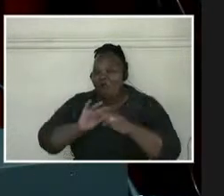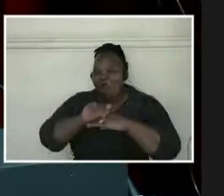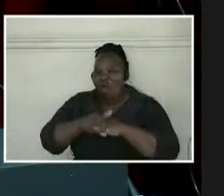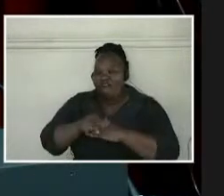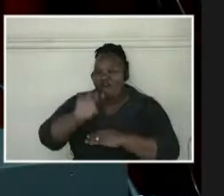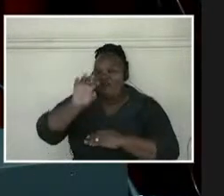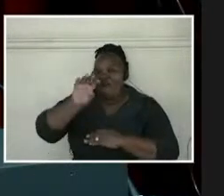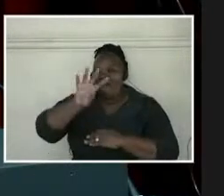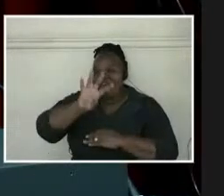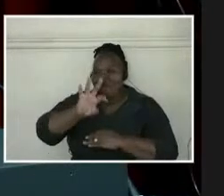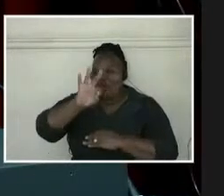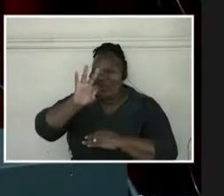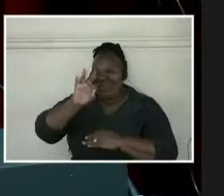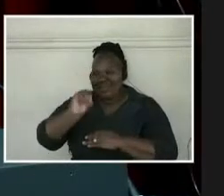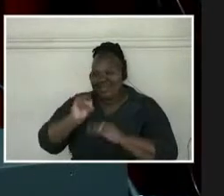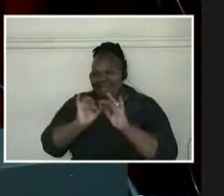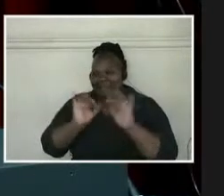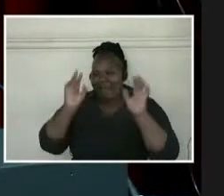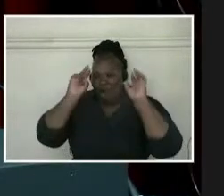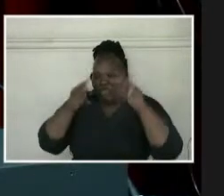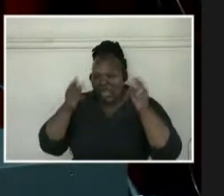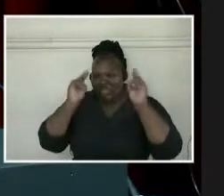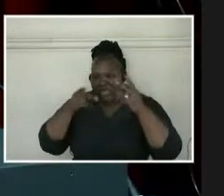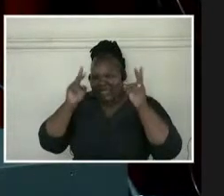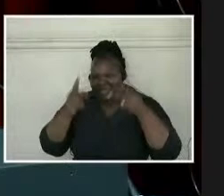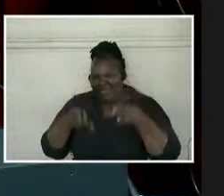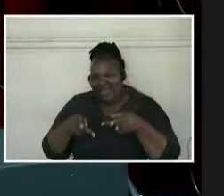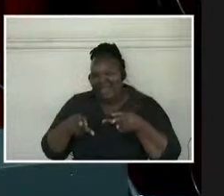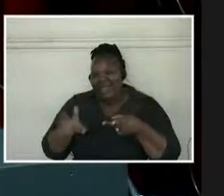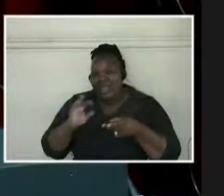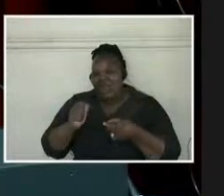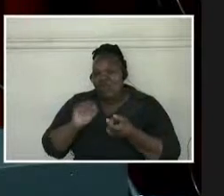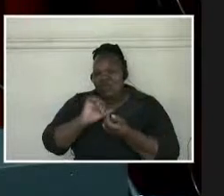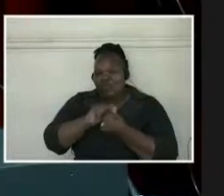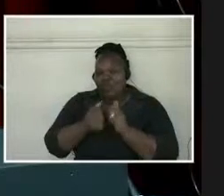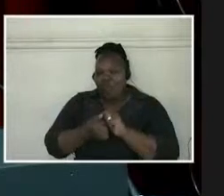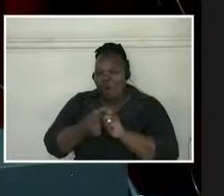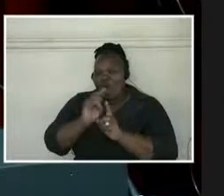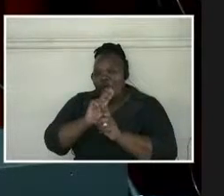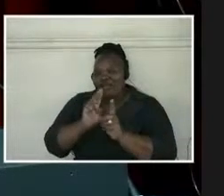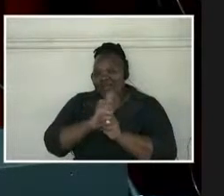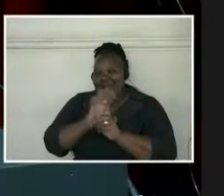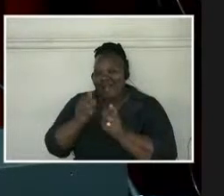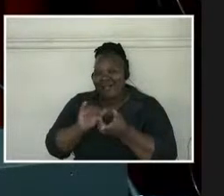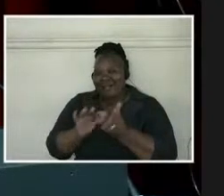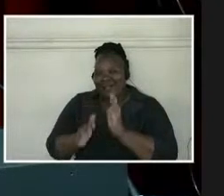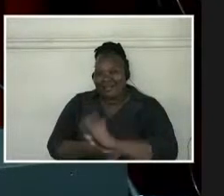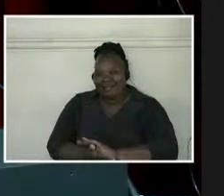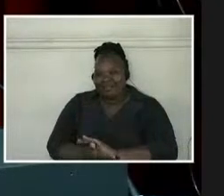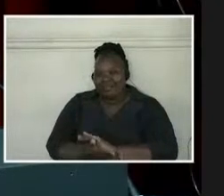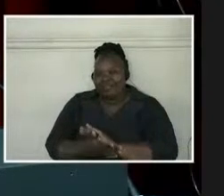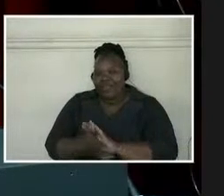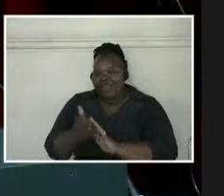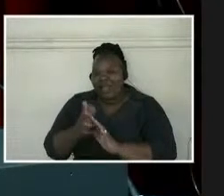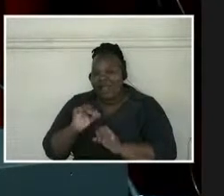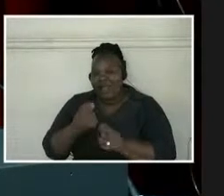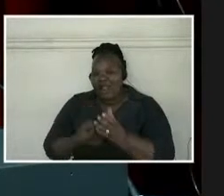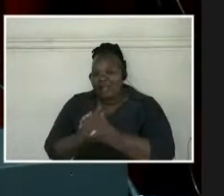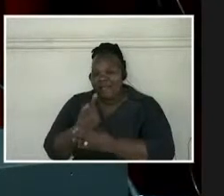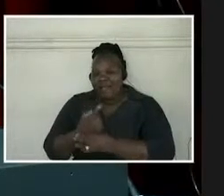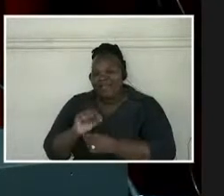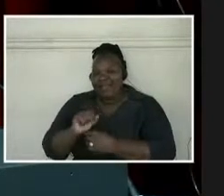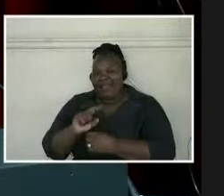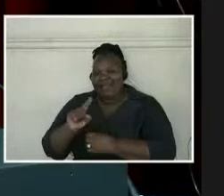sport art and culture sector did not escape the harm with extensive damage caused to the to some of our